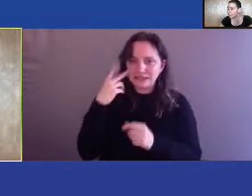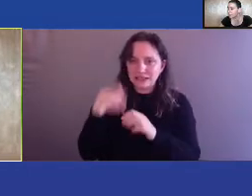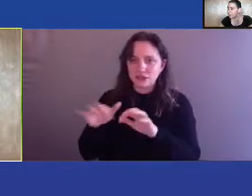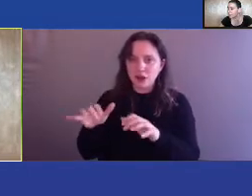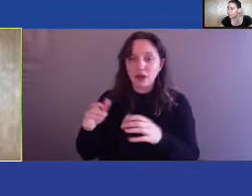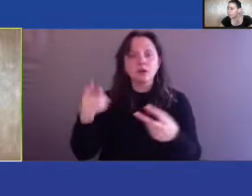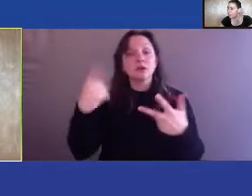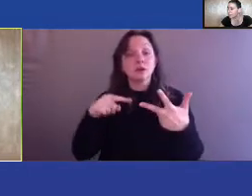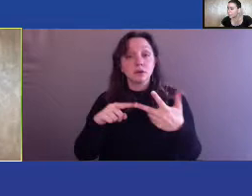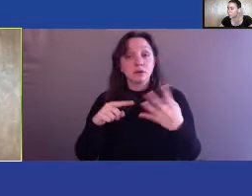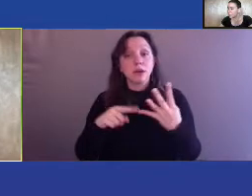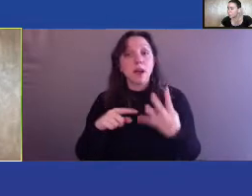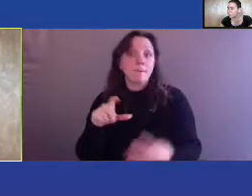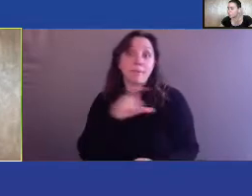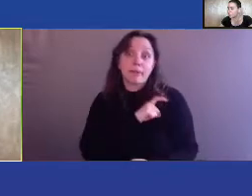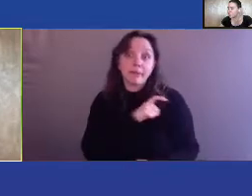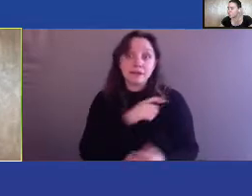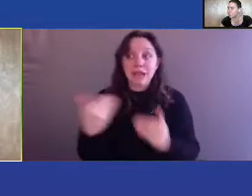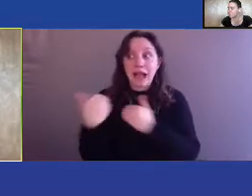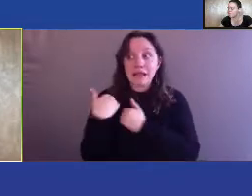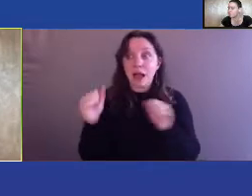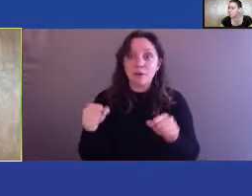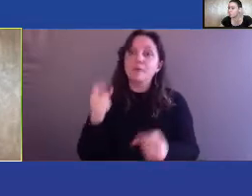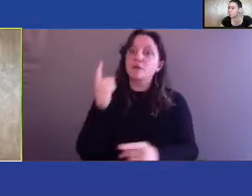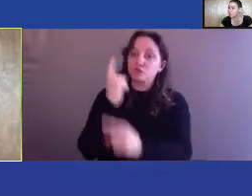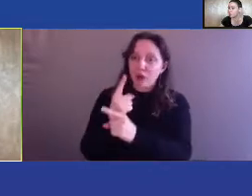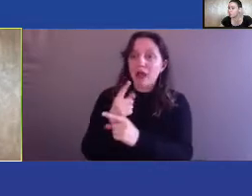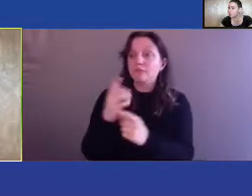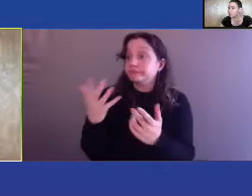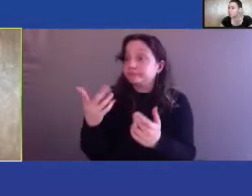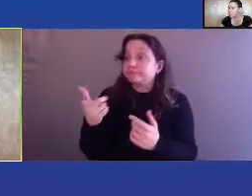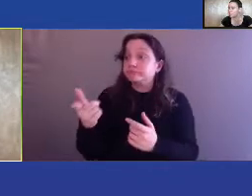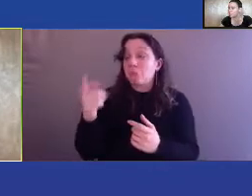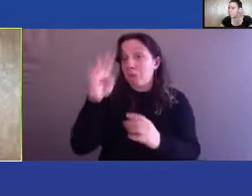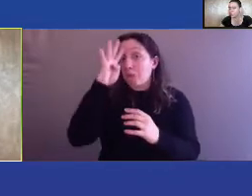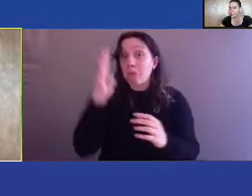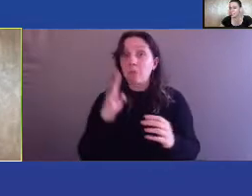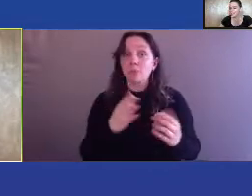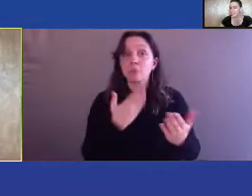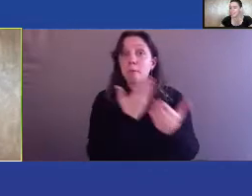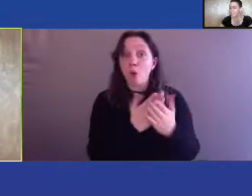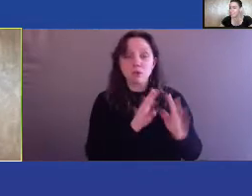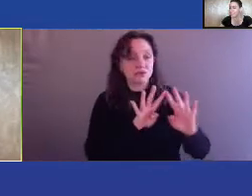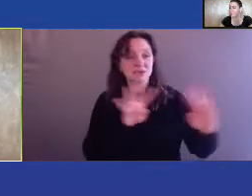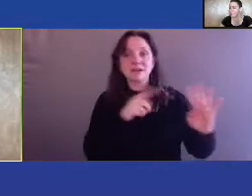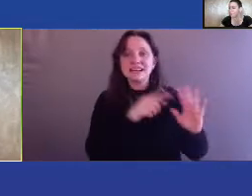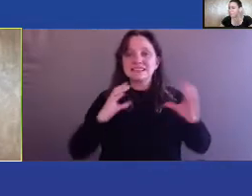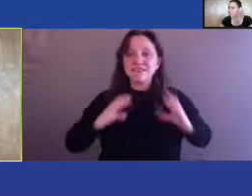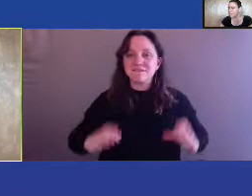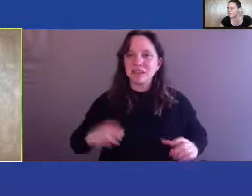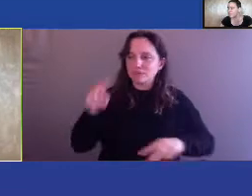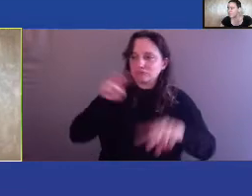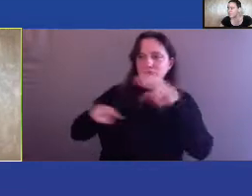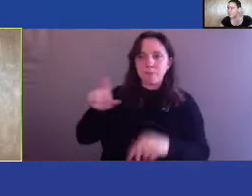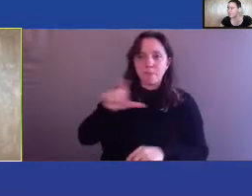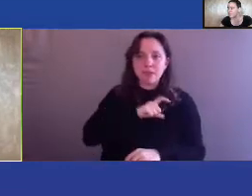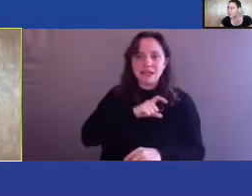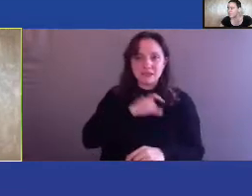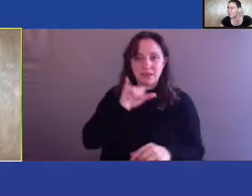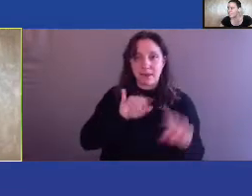Police accountability through establishing elected civilian review boards. Yes, all right. So we've got folks